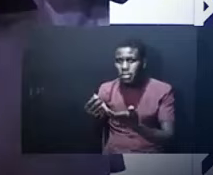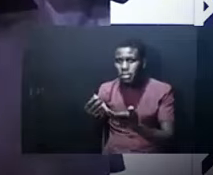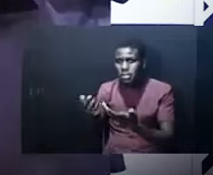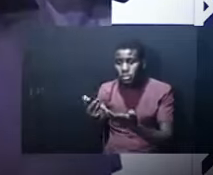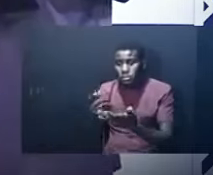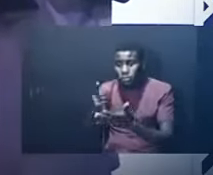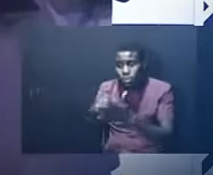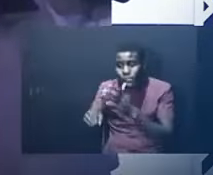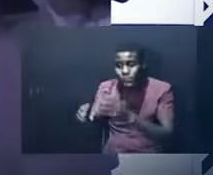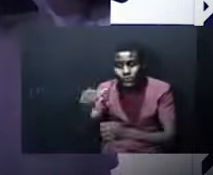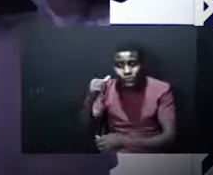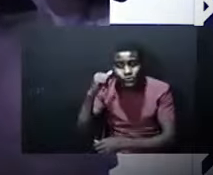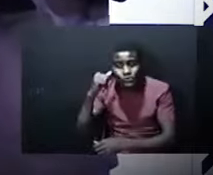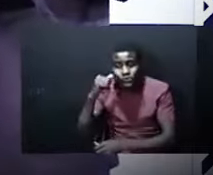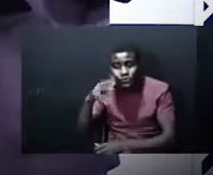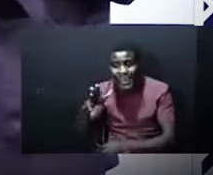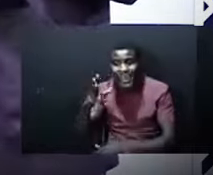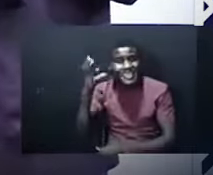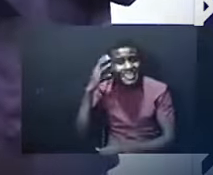what she heard,